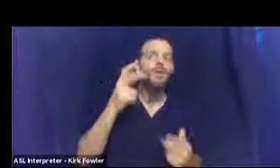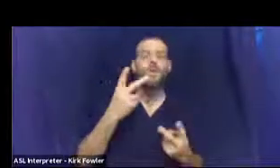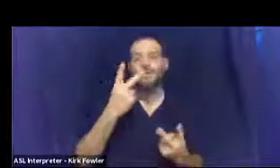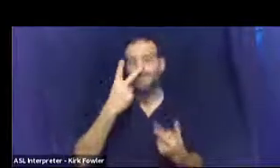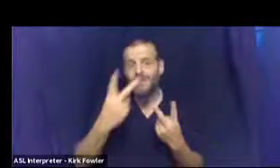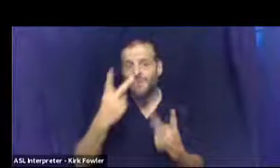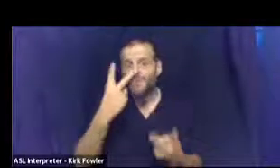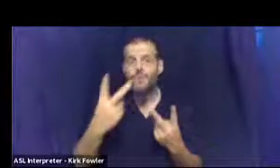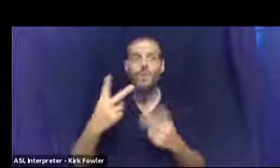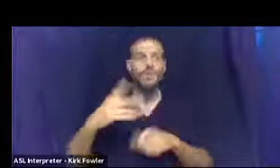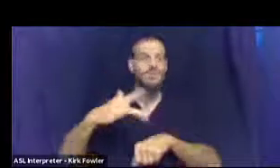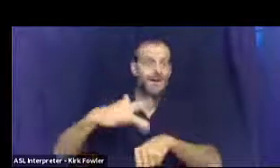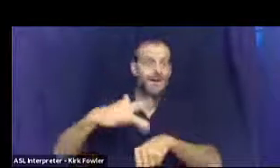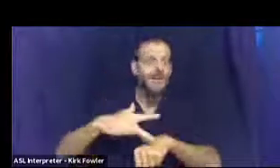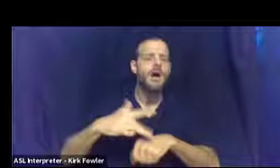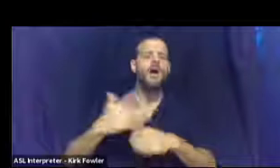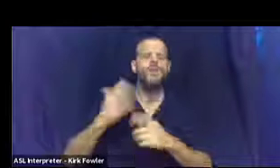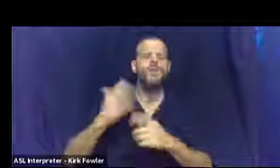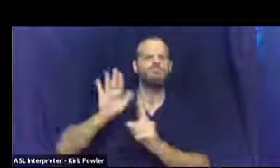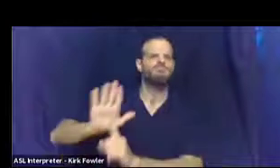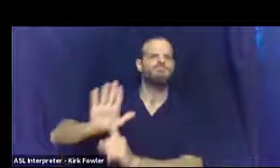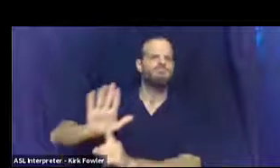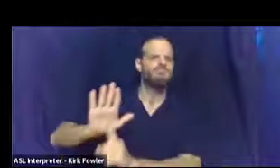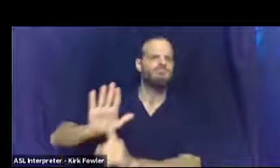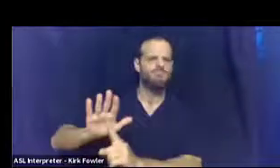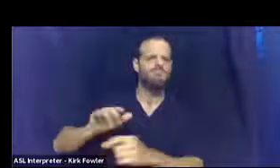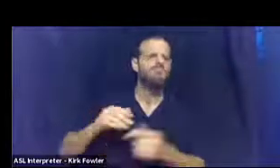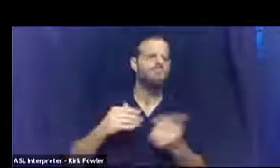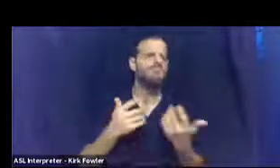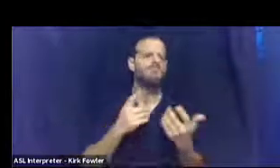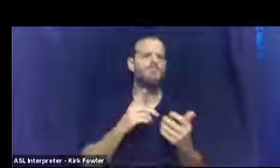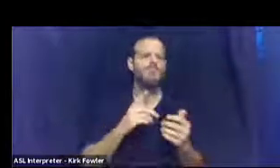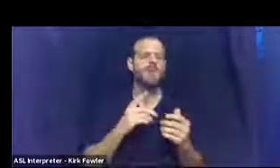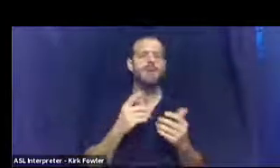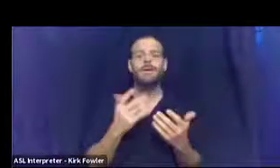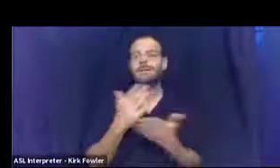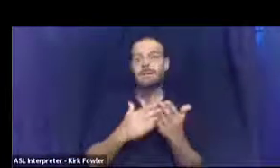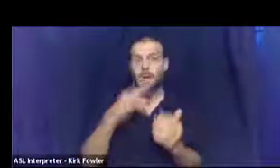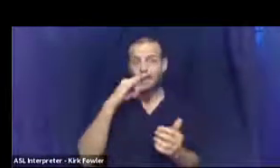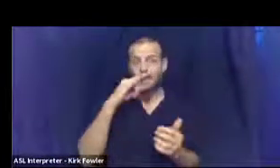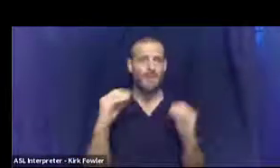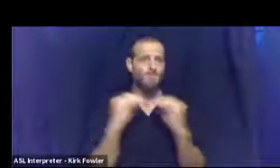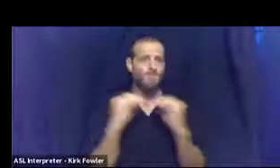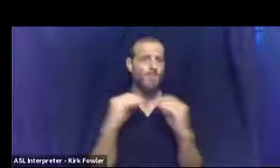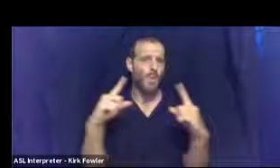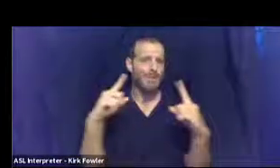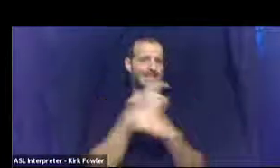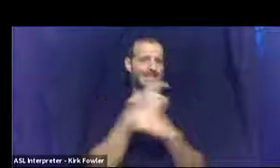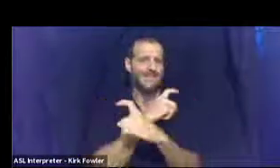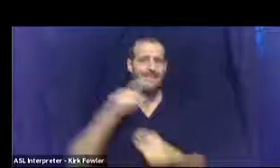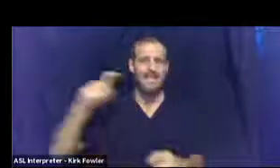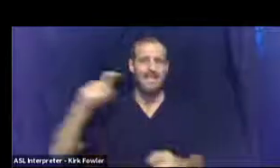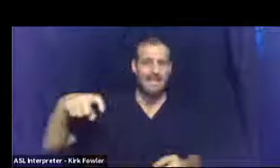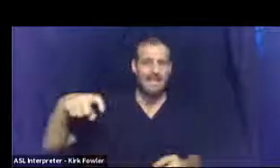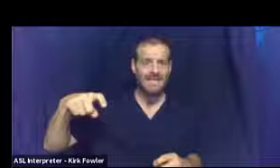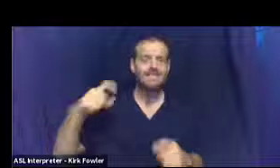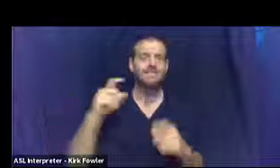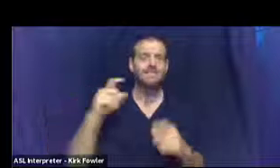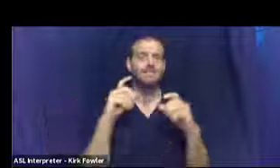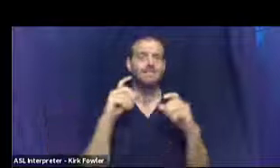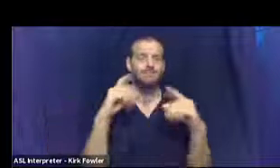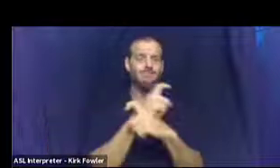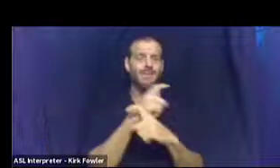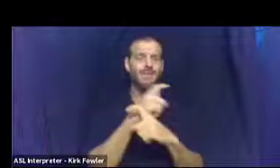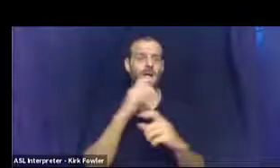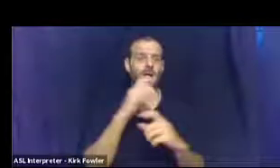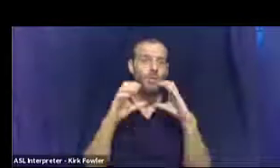the sensory learning kit, and that looks at kids with more complex communication needs, and we look at all of the sensory channels. So we may